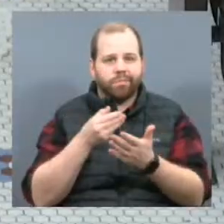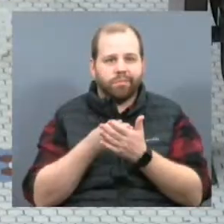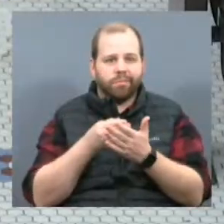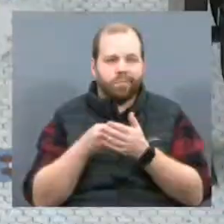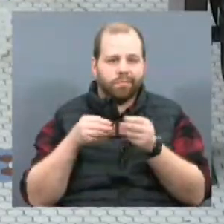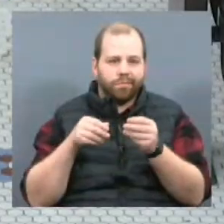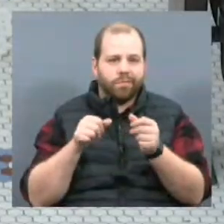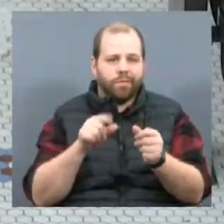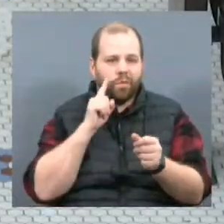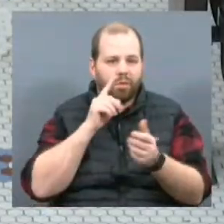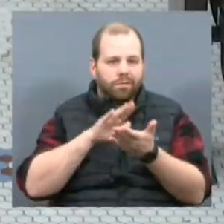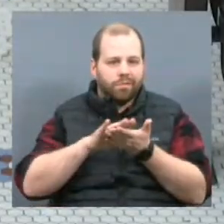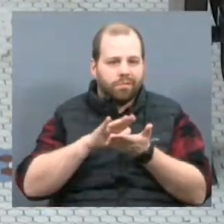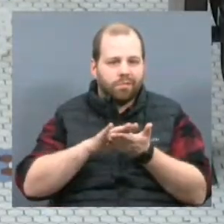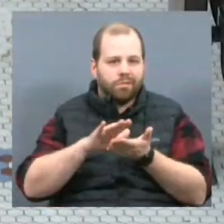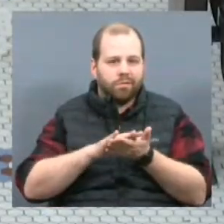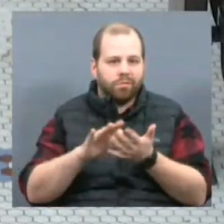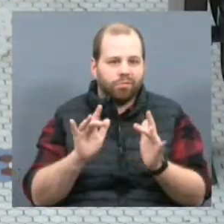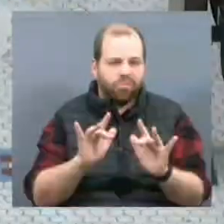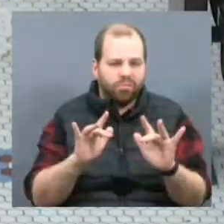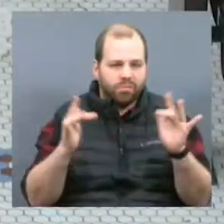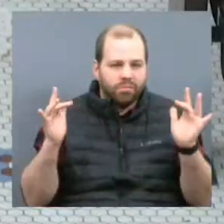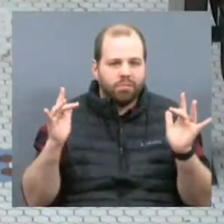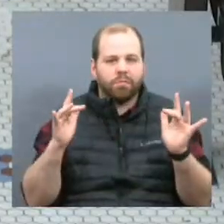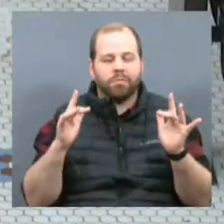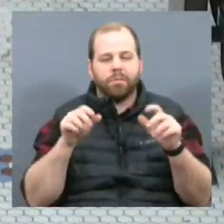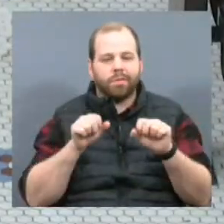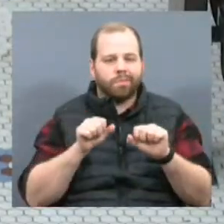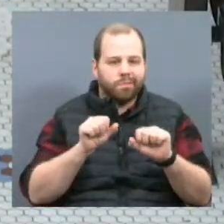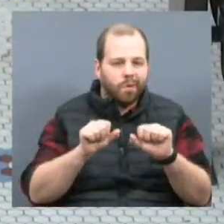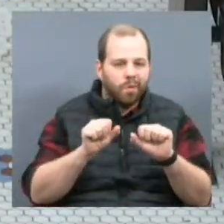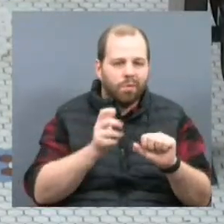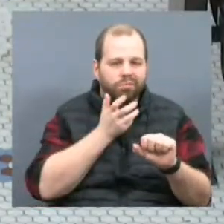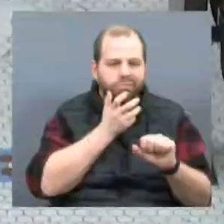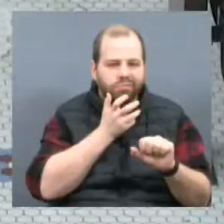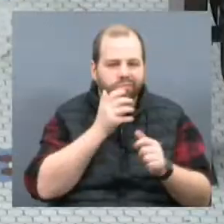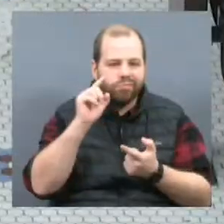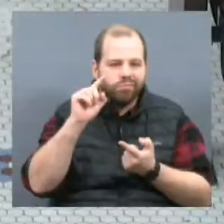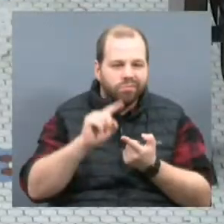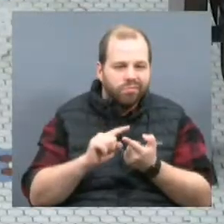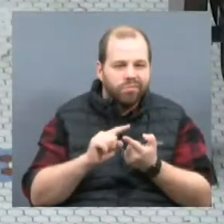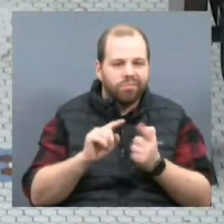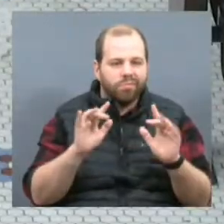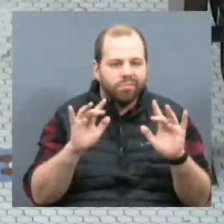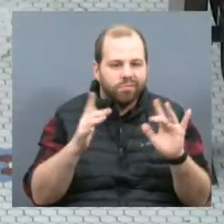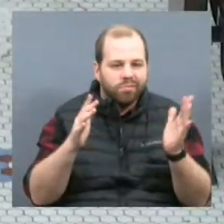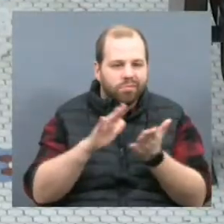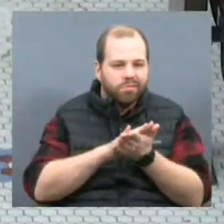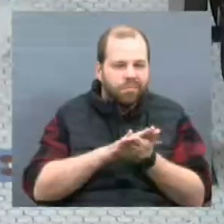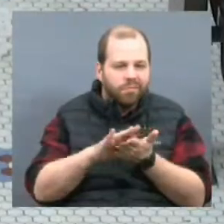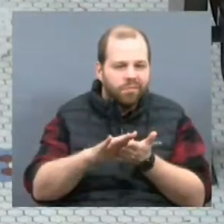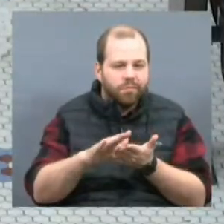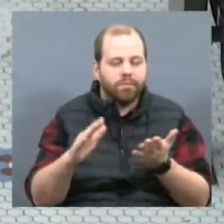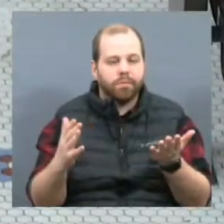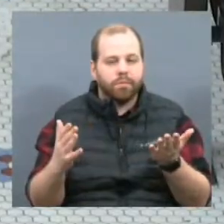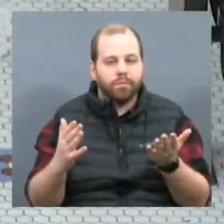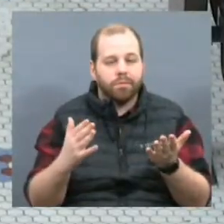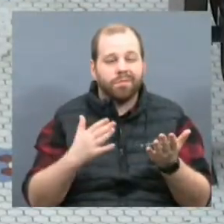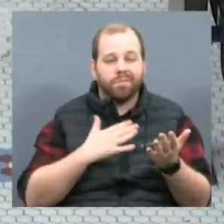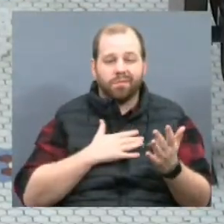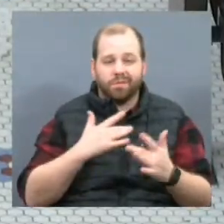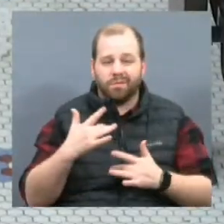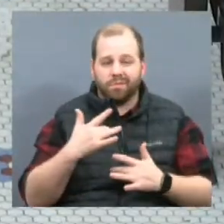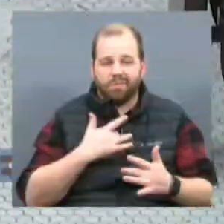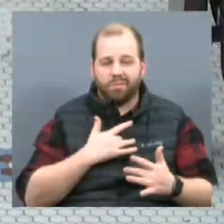maintenance people. We keep it clean, mowed, trimmed. We keep it looking as nice as it can possibly look. One of my